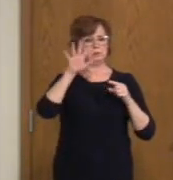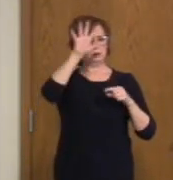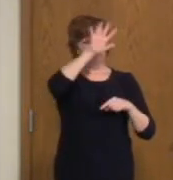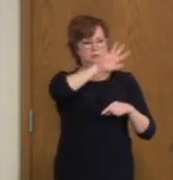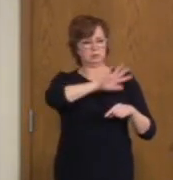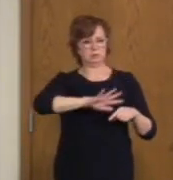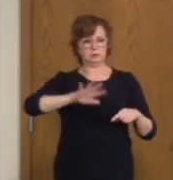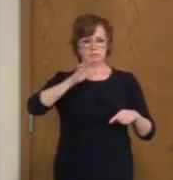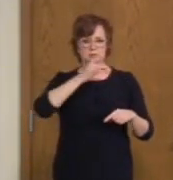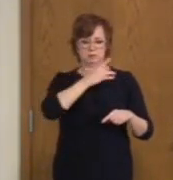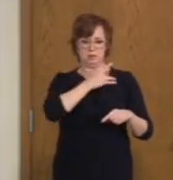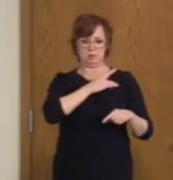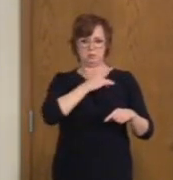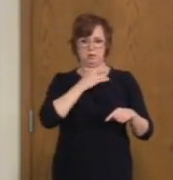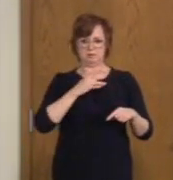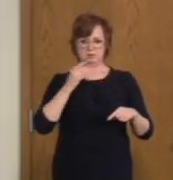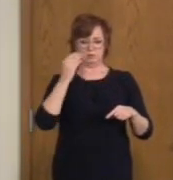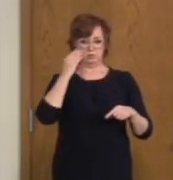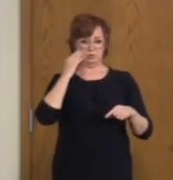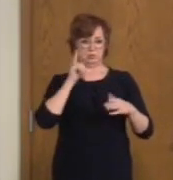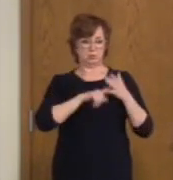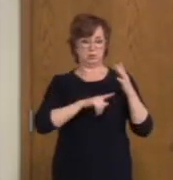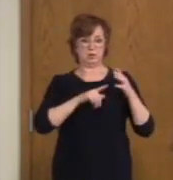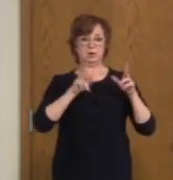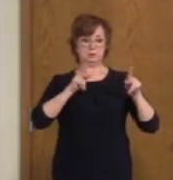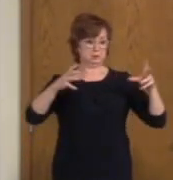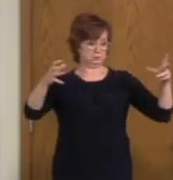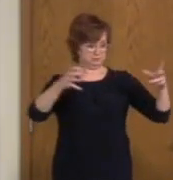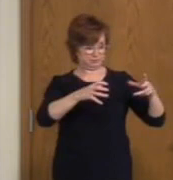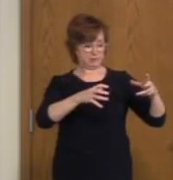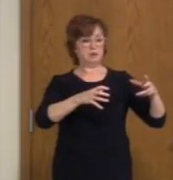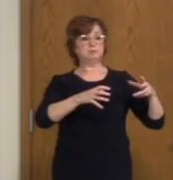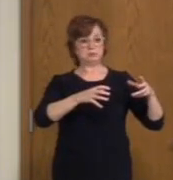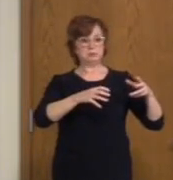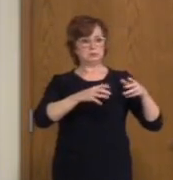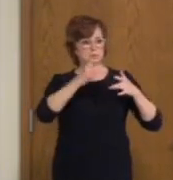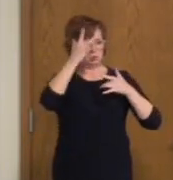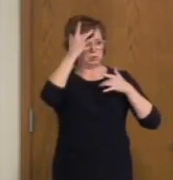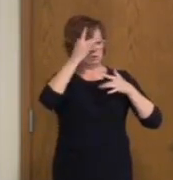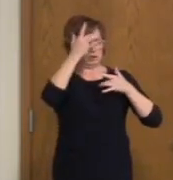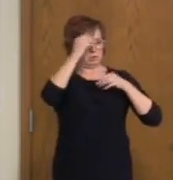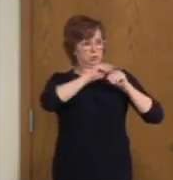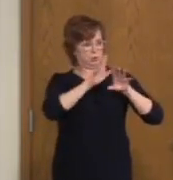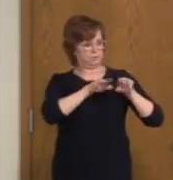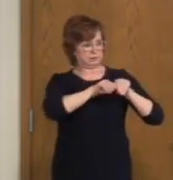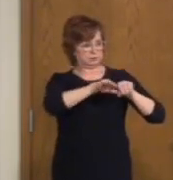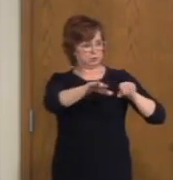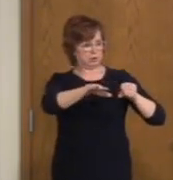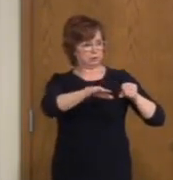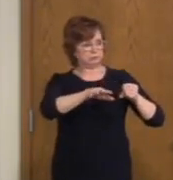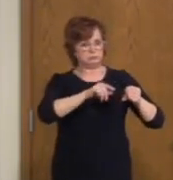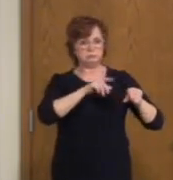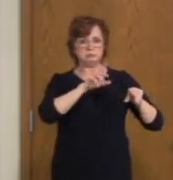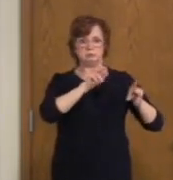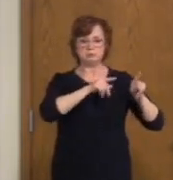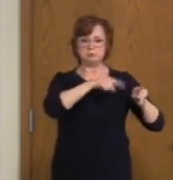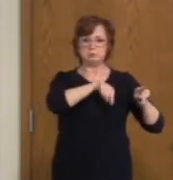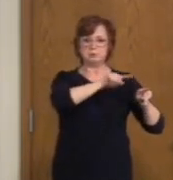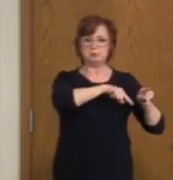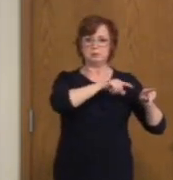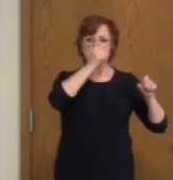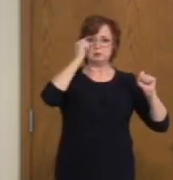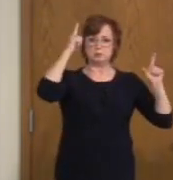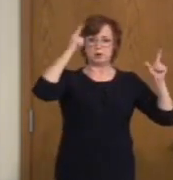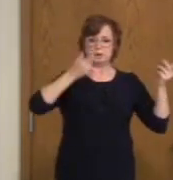surprised when they've gathered and suddenly there's been a transmission event. And it's been especially sad for families when they gathered with the